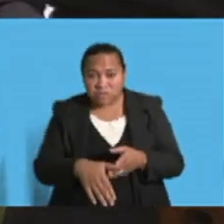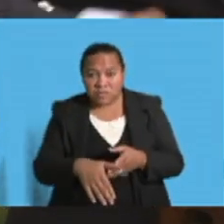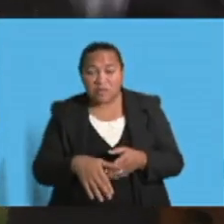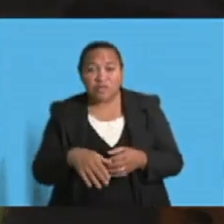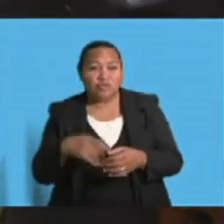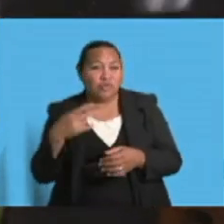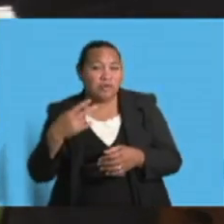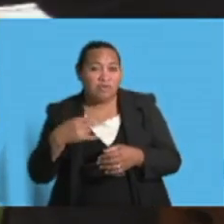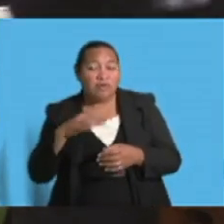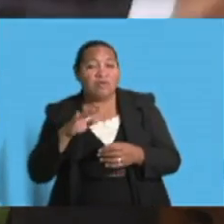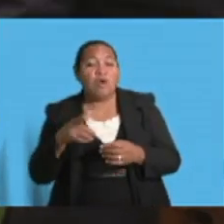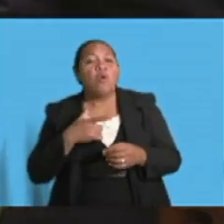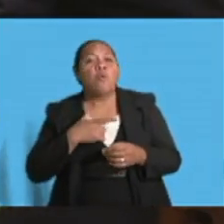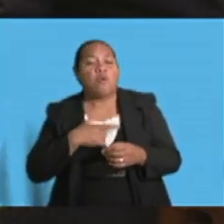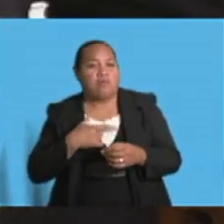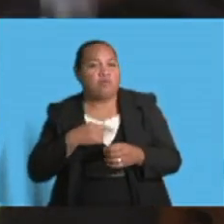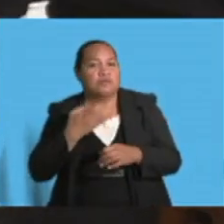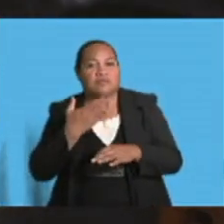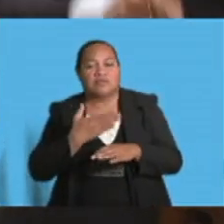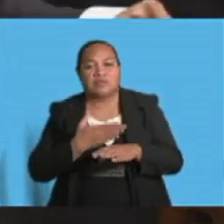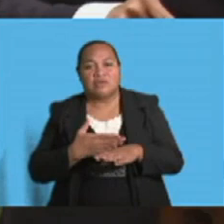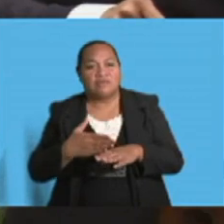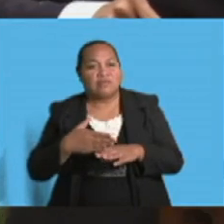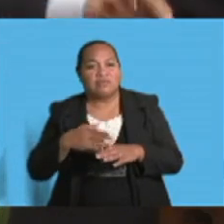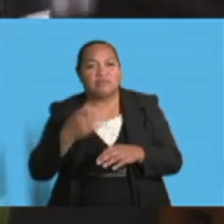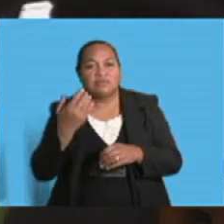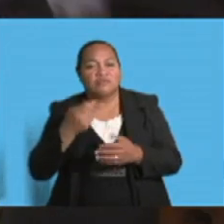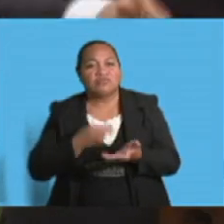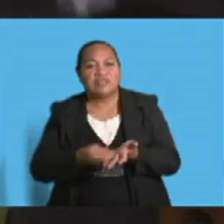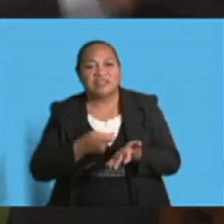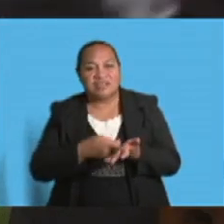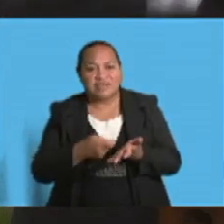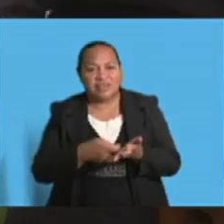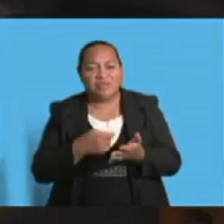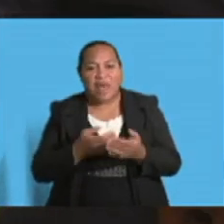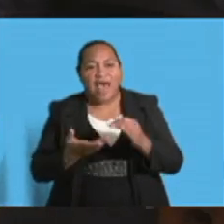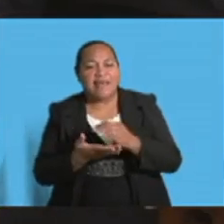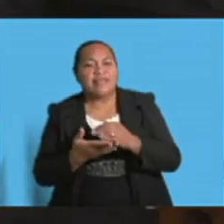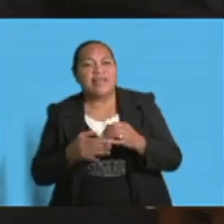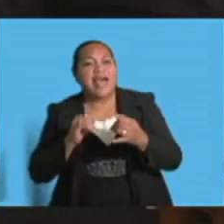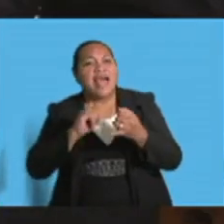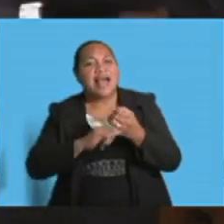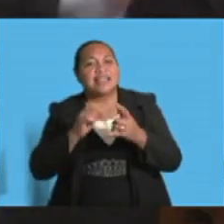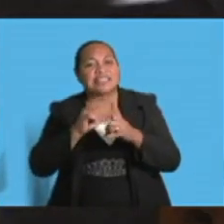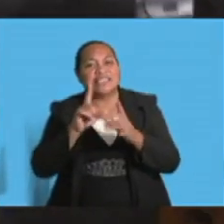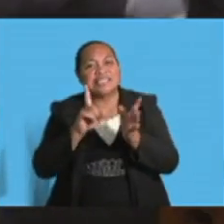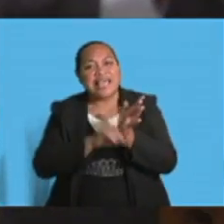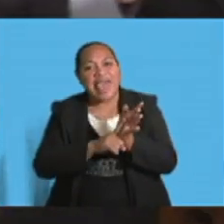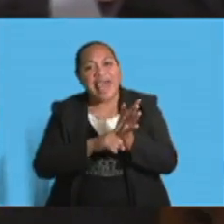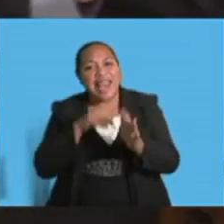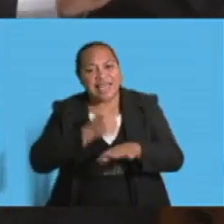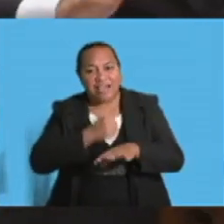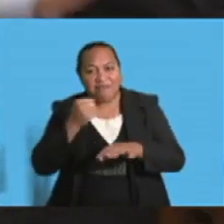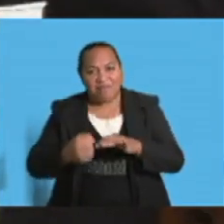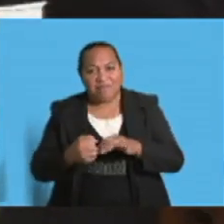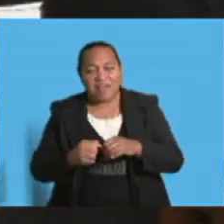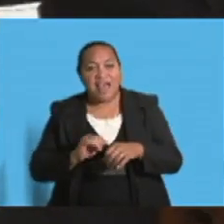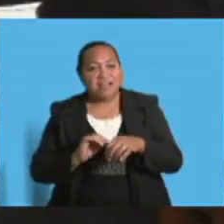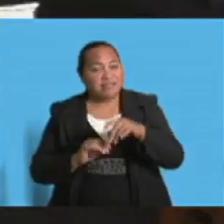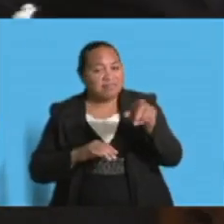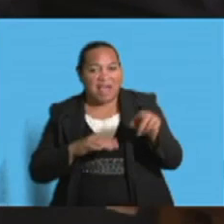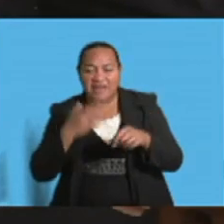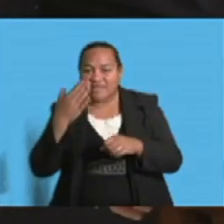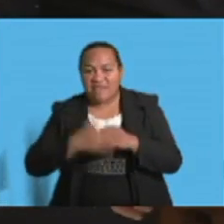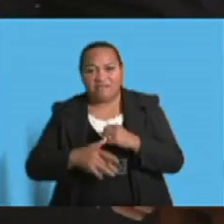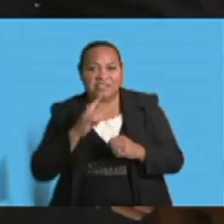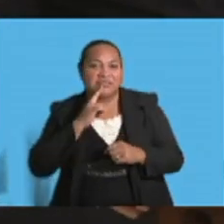result of the non-renewal of leases under the SVT and the SDL government, Madam Speaker. They have never acknowledged it. He talks